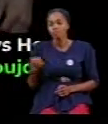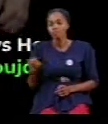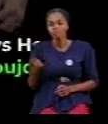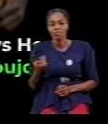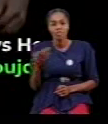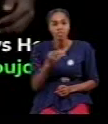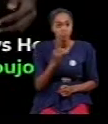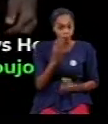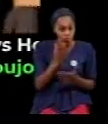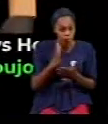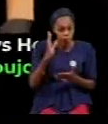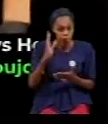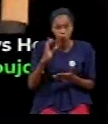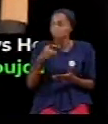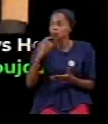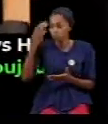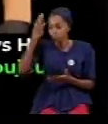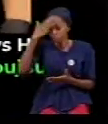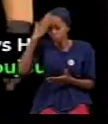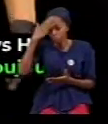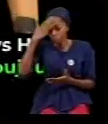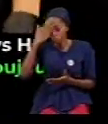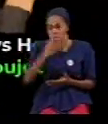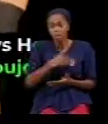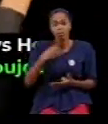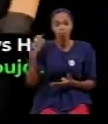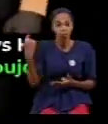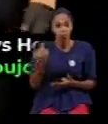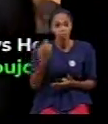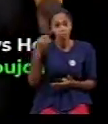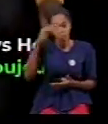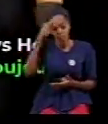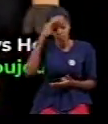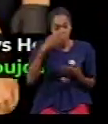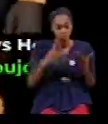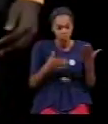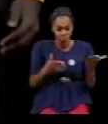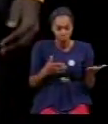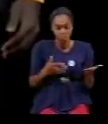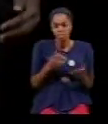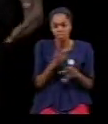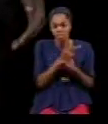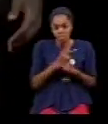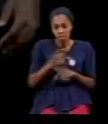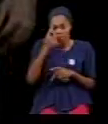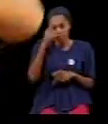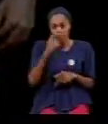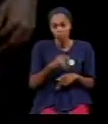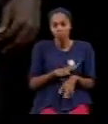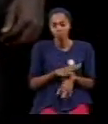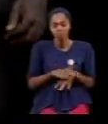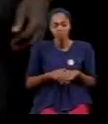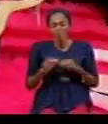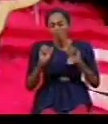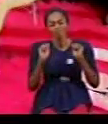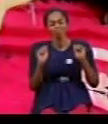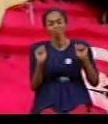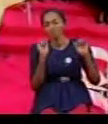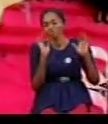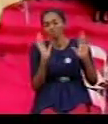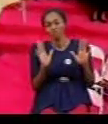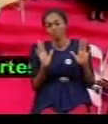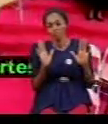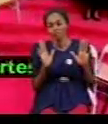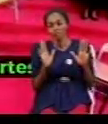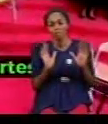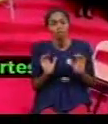Because there is someone, yes, there is someone who knows, and he always cares about you. Give it up. Give everything